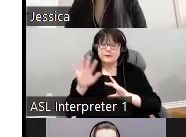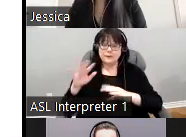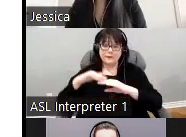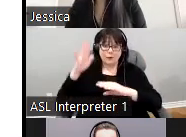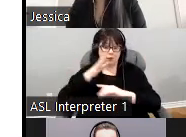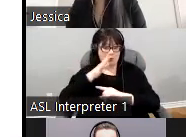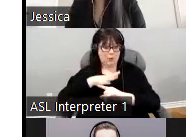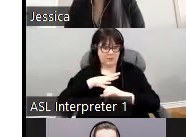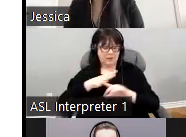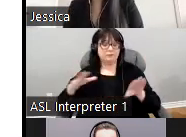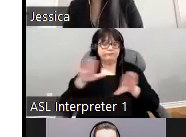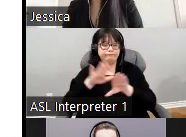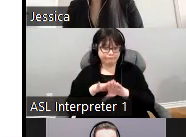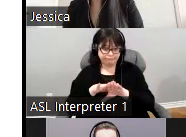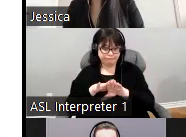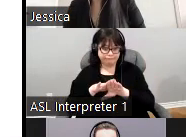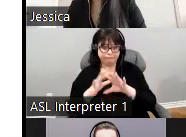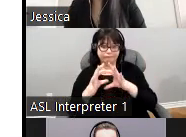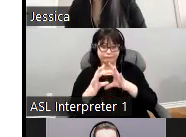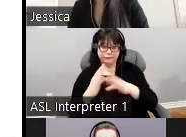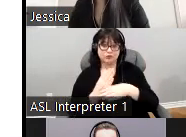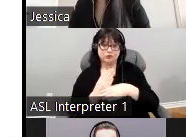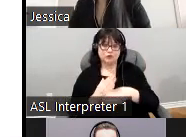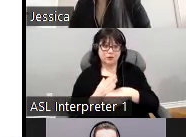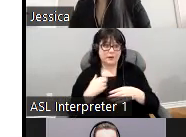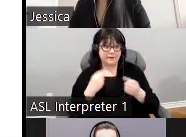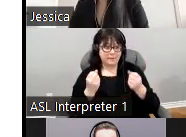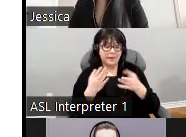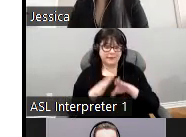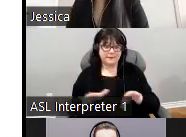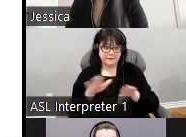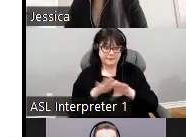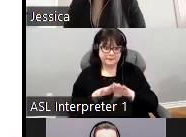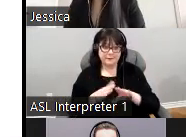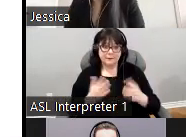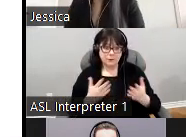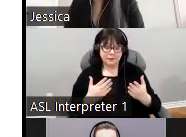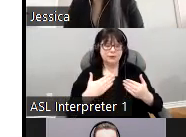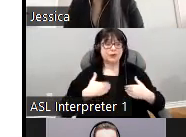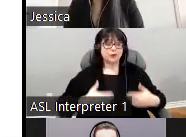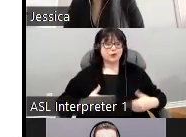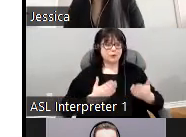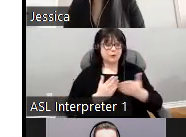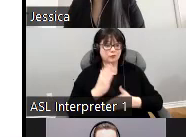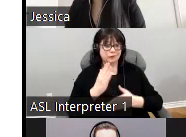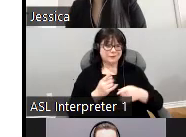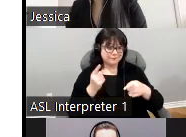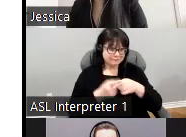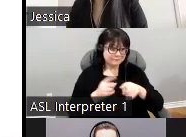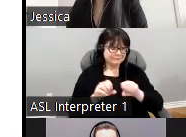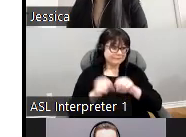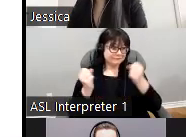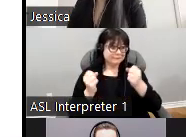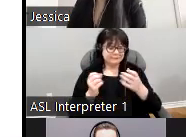lot of overlaps between the two. Both are human rights violations caused by harmful acts, which can occur in